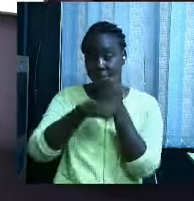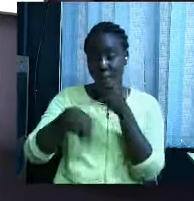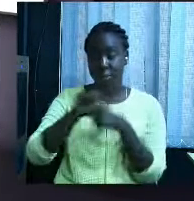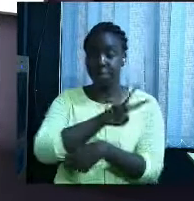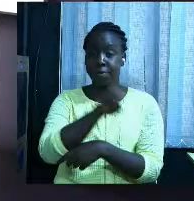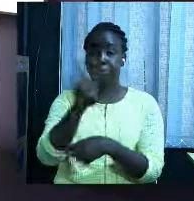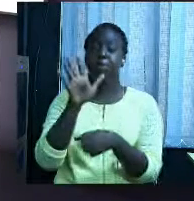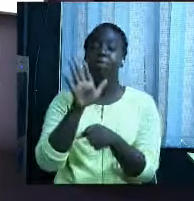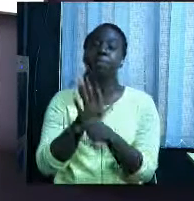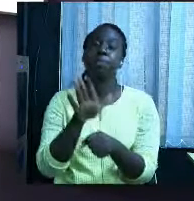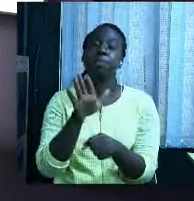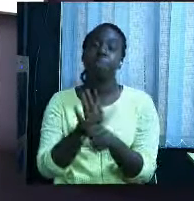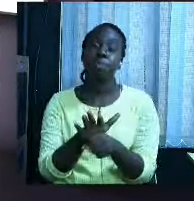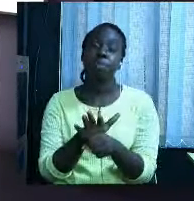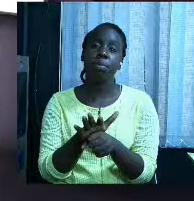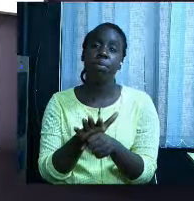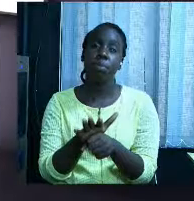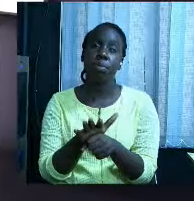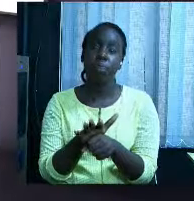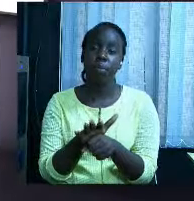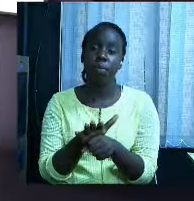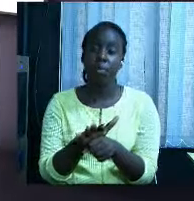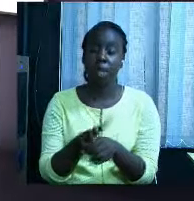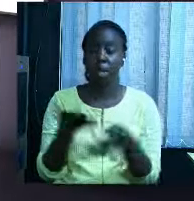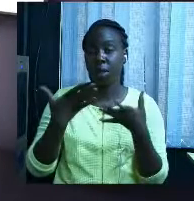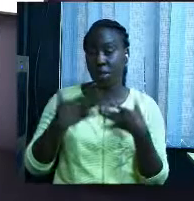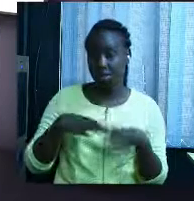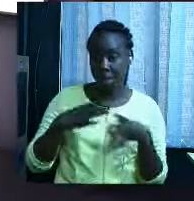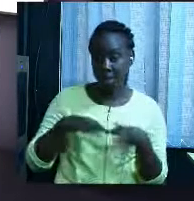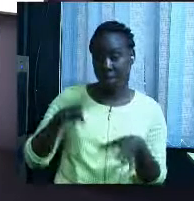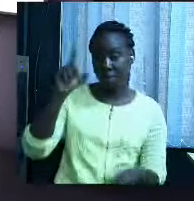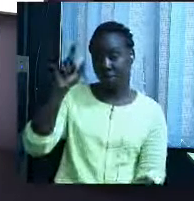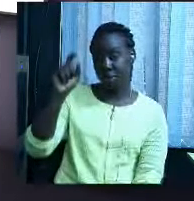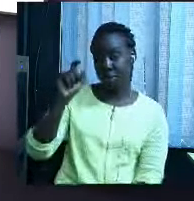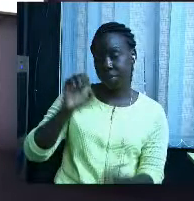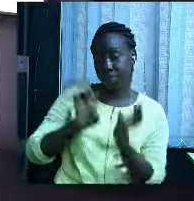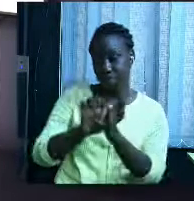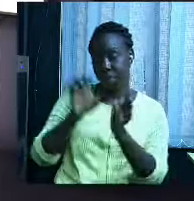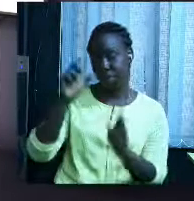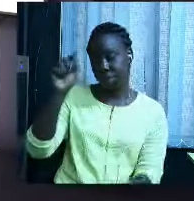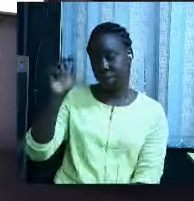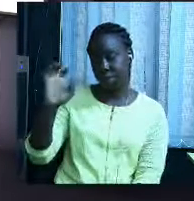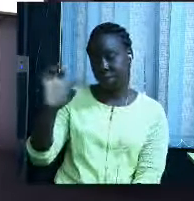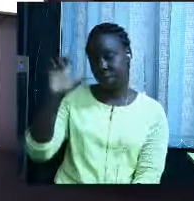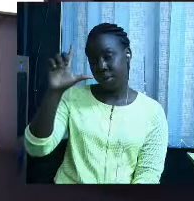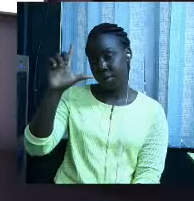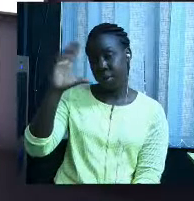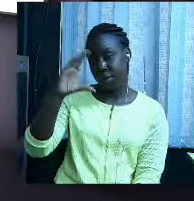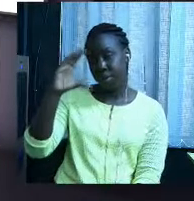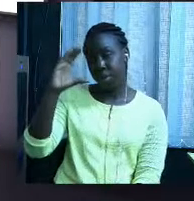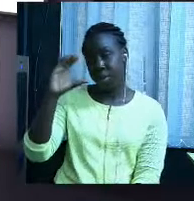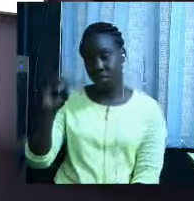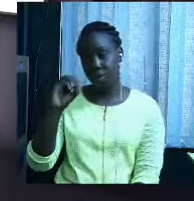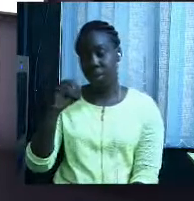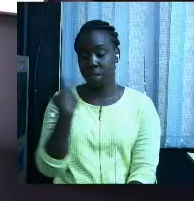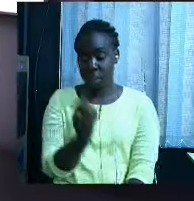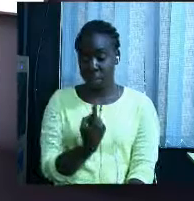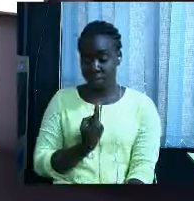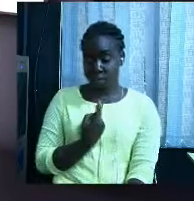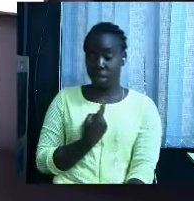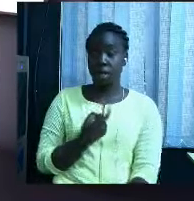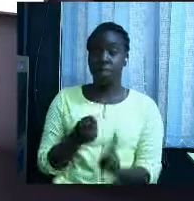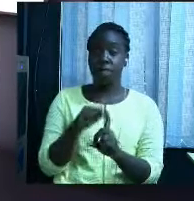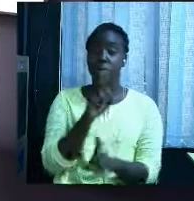lot of telcos lining down their fiber cable, independent from each other, 1,